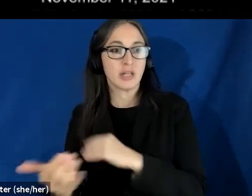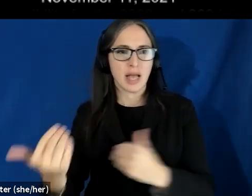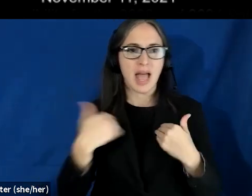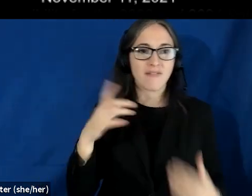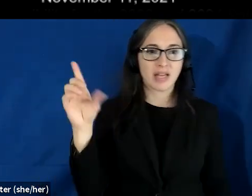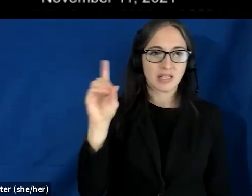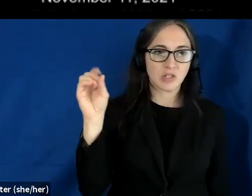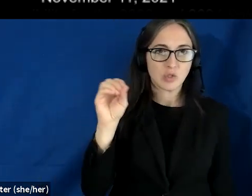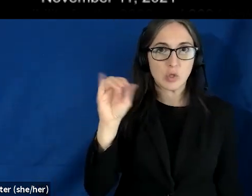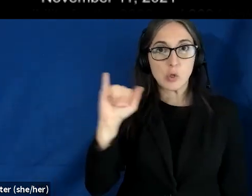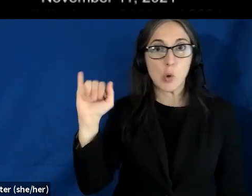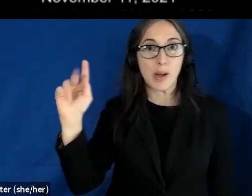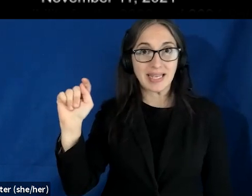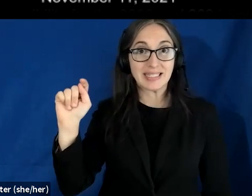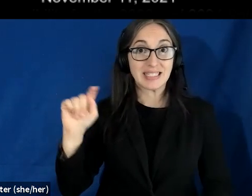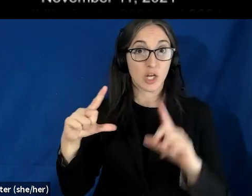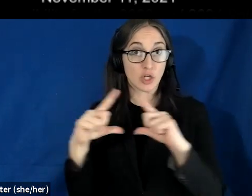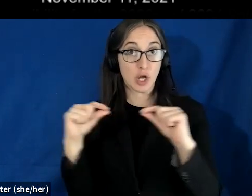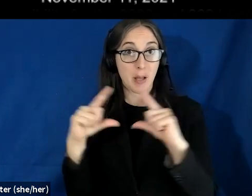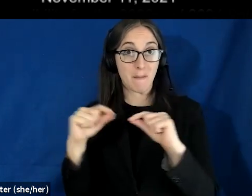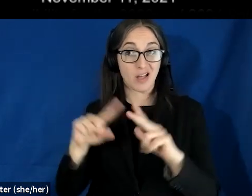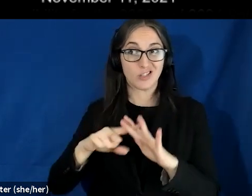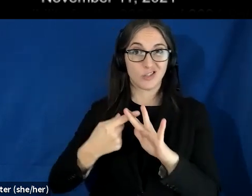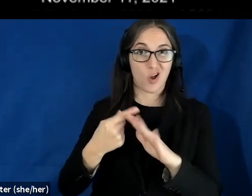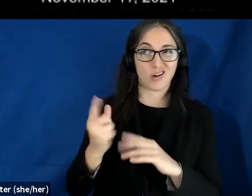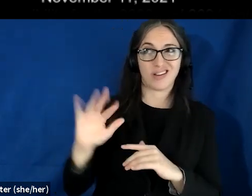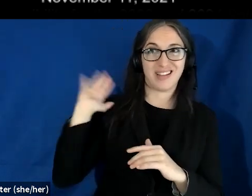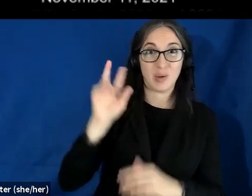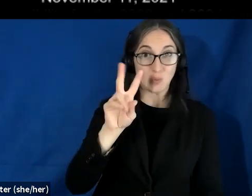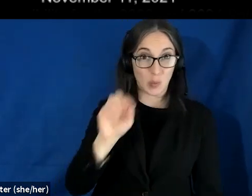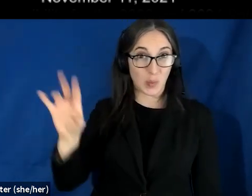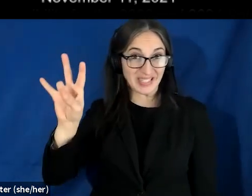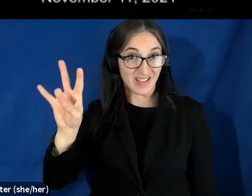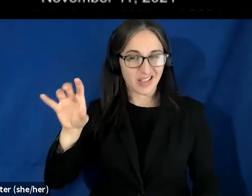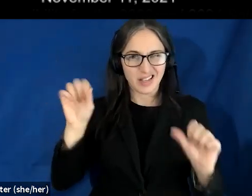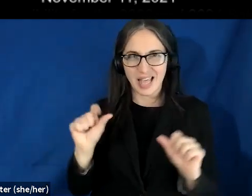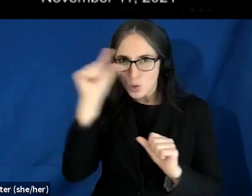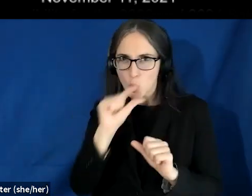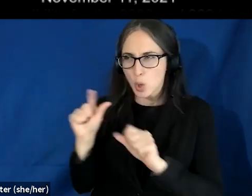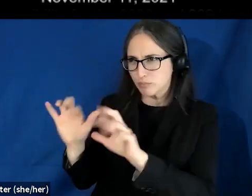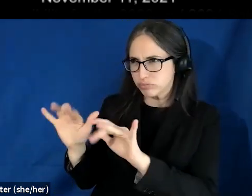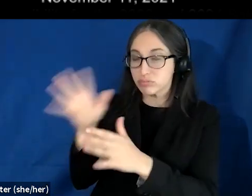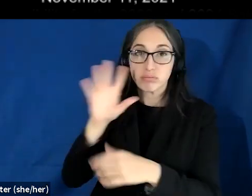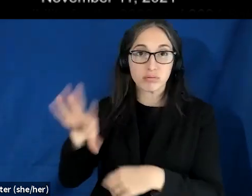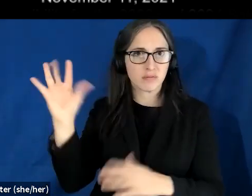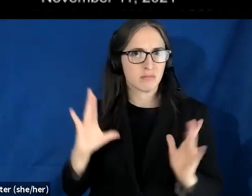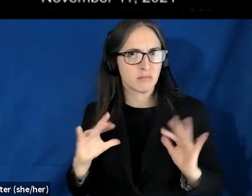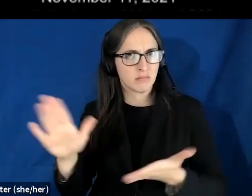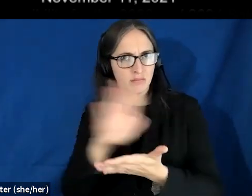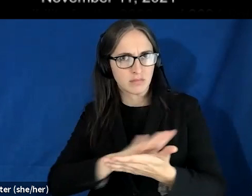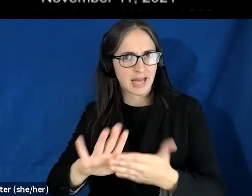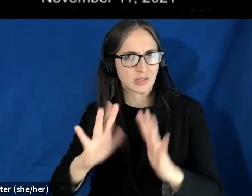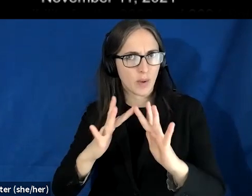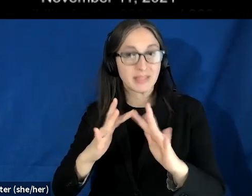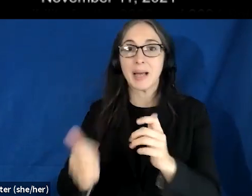started in 2007. You can Google that and you'll find a nice website, which has mostly Japanese writing in